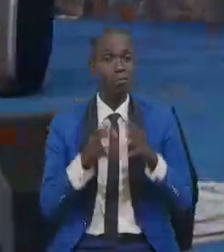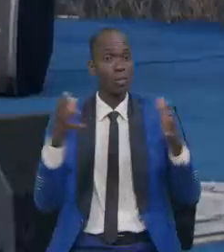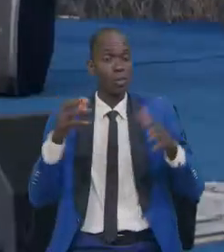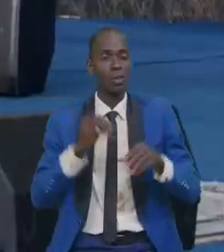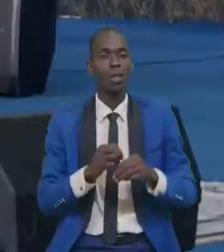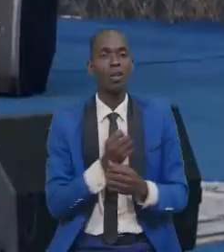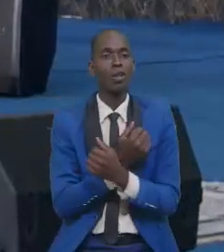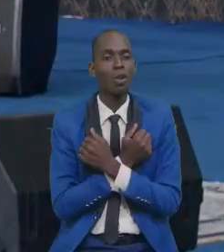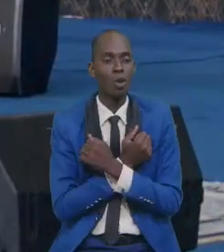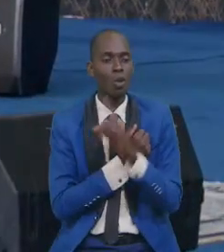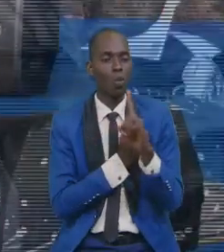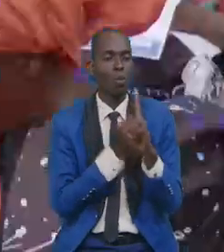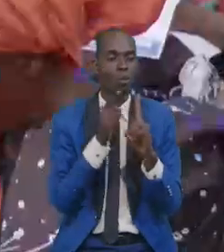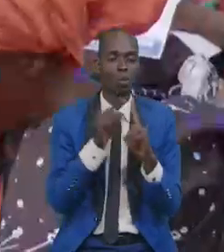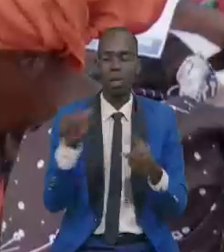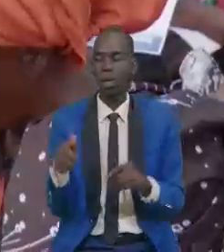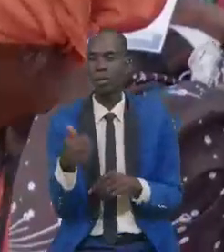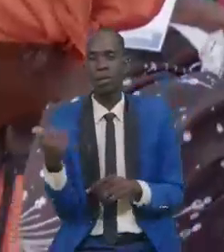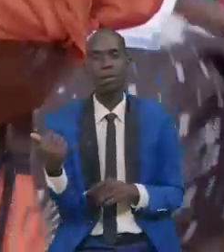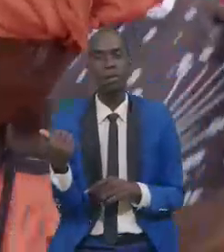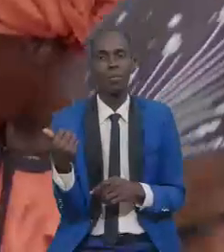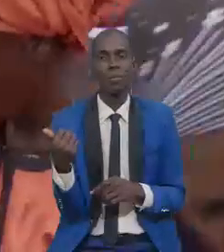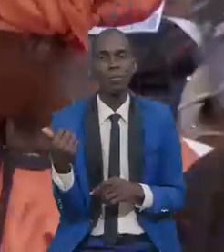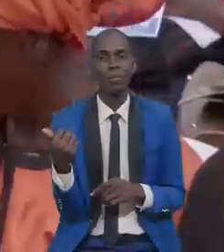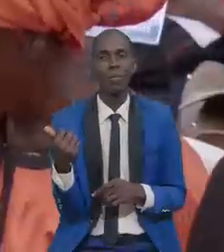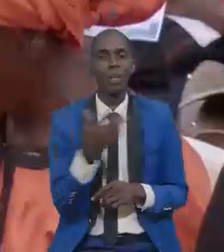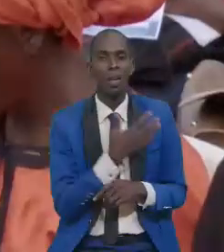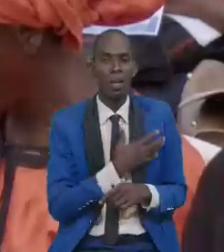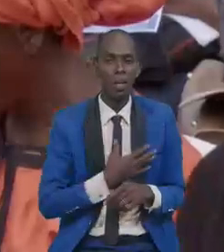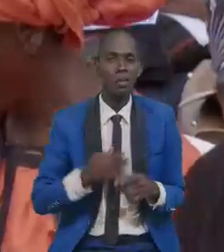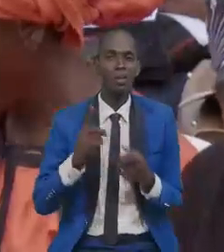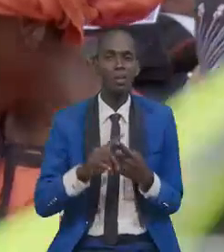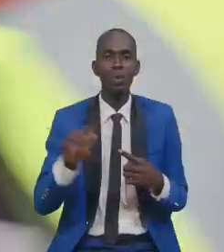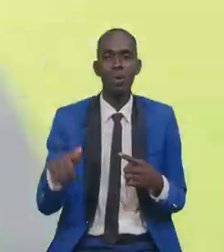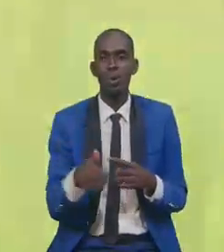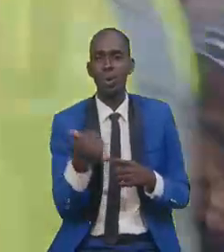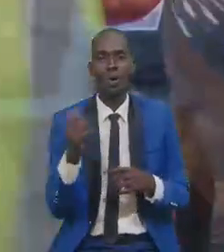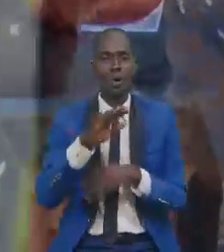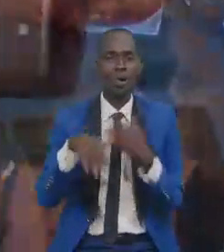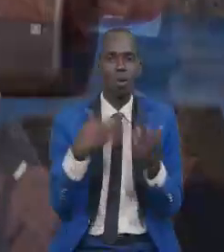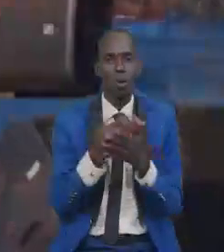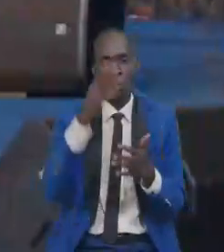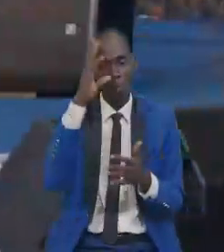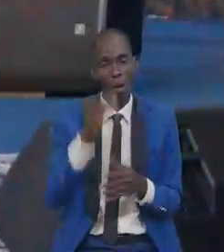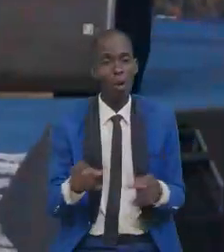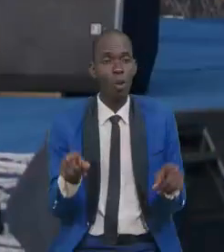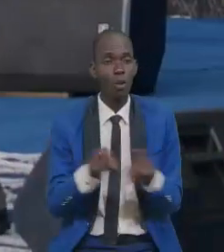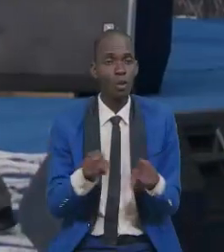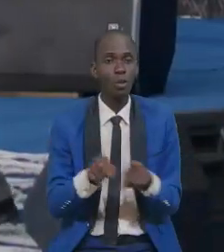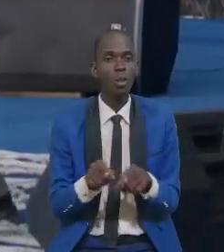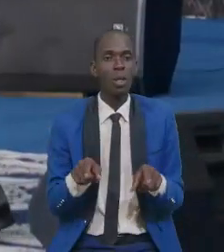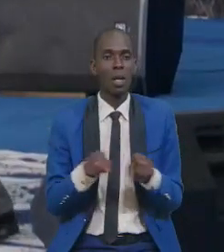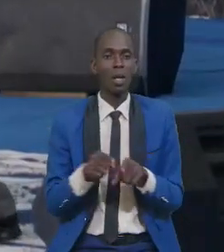one toward another, and toward all men, even as we